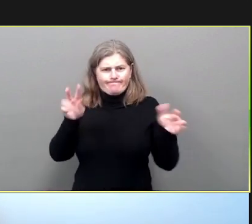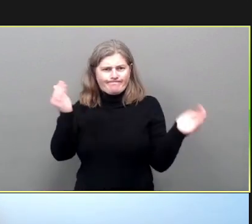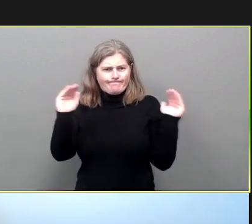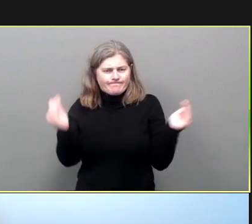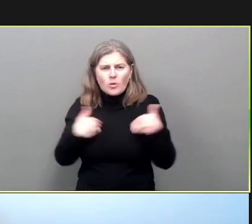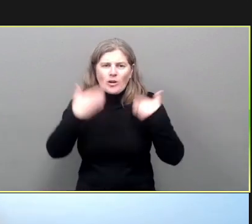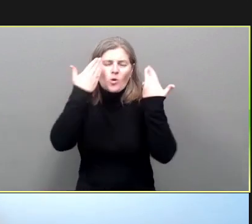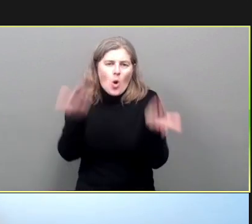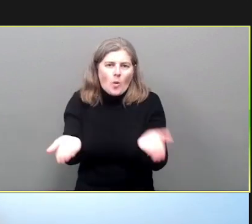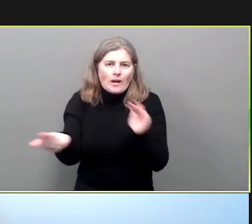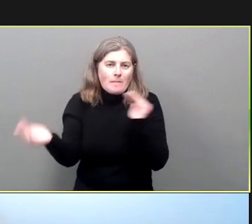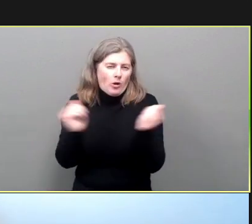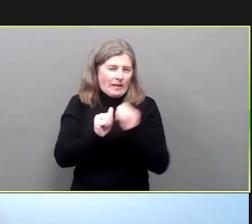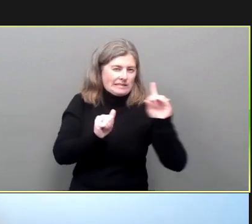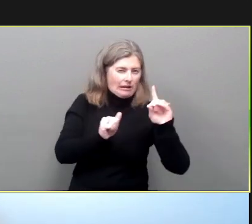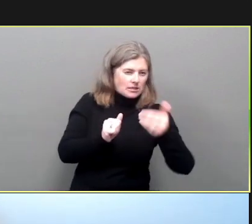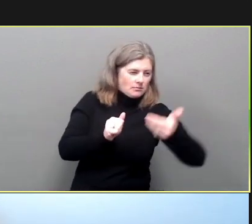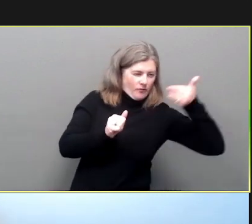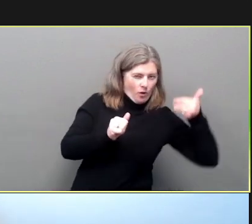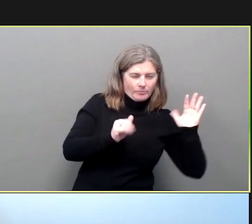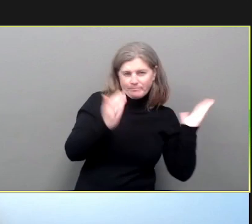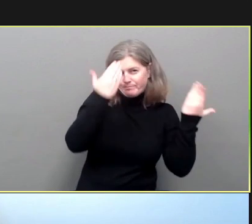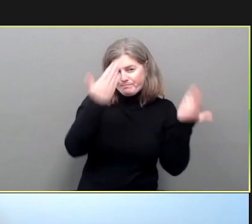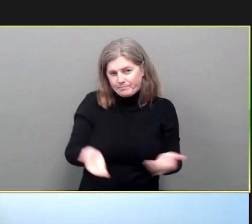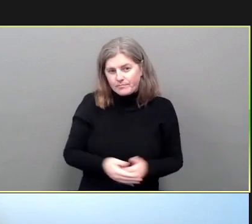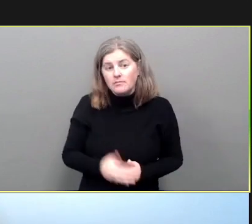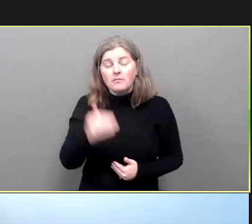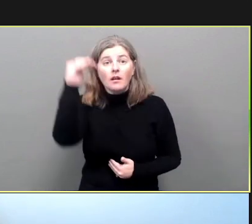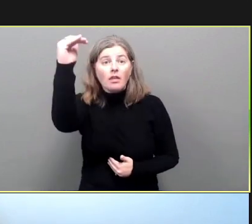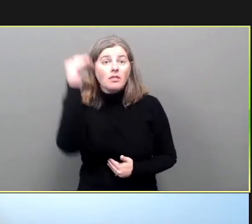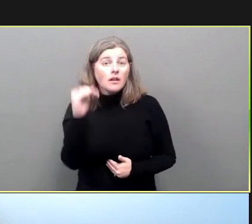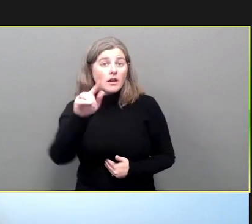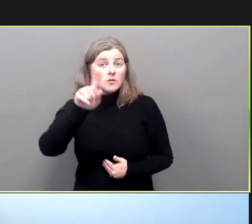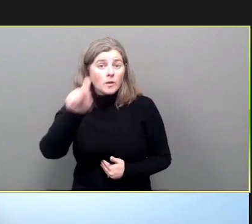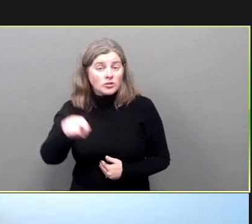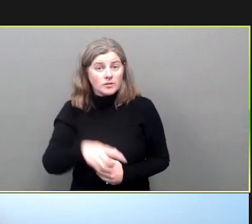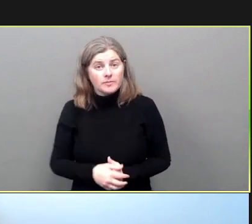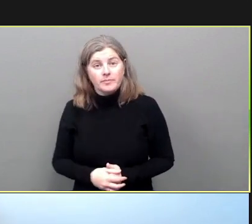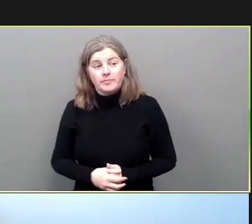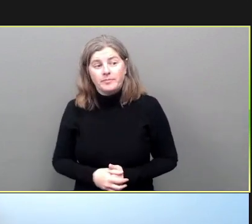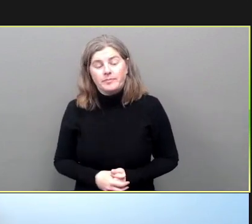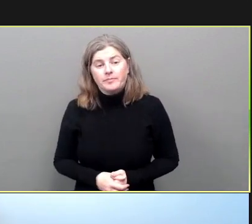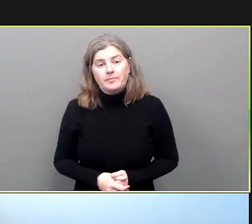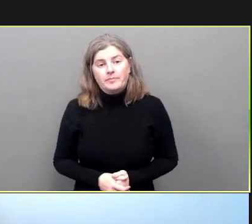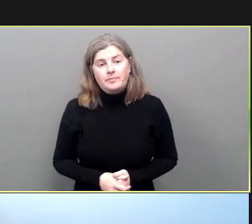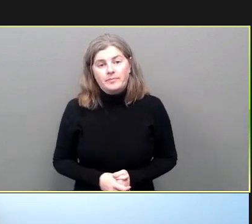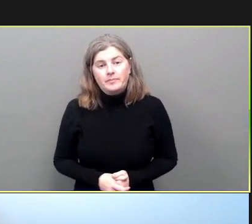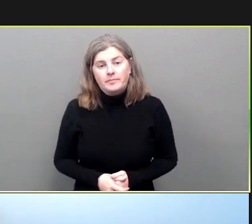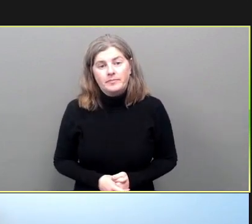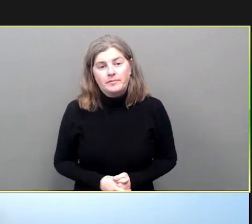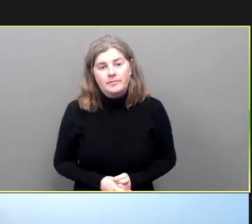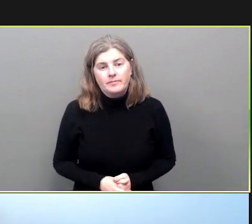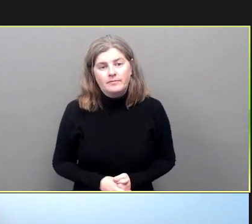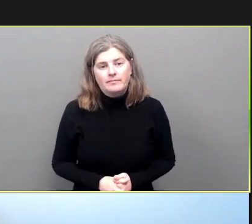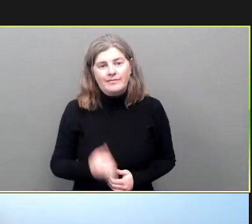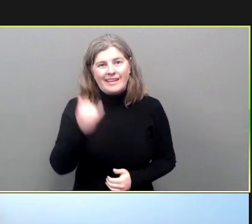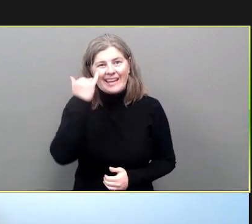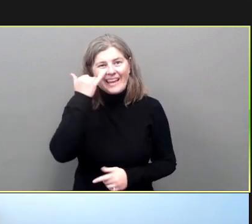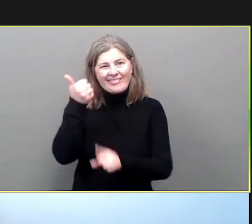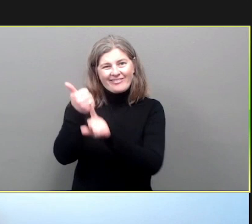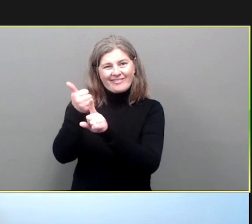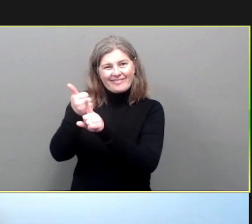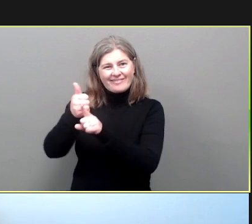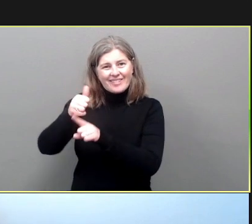variants. The next big question is, any resistance to